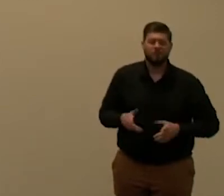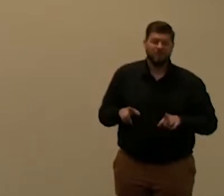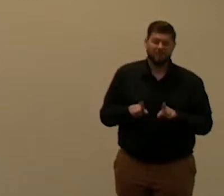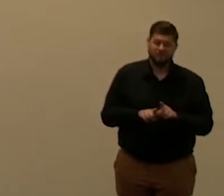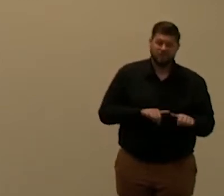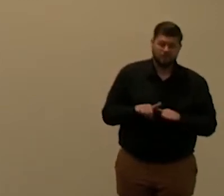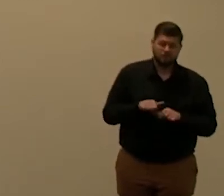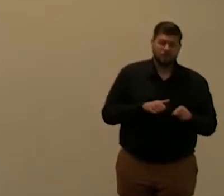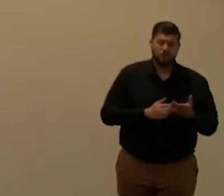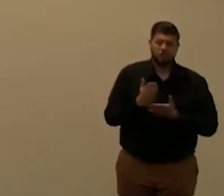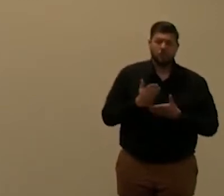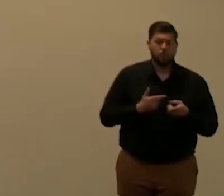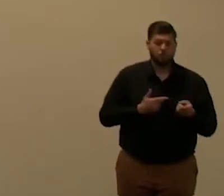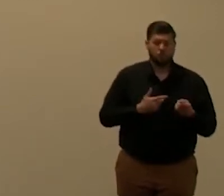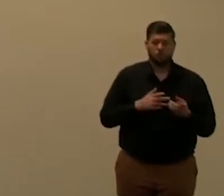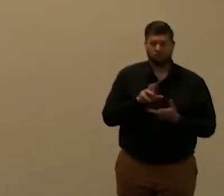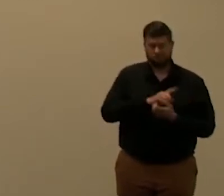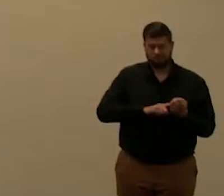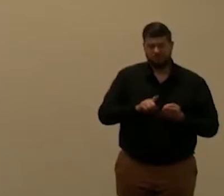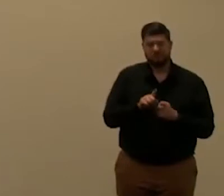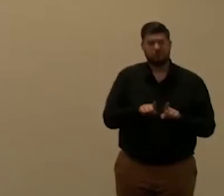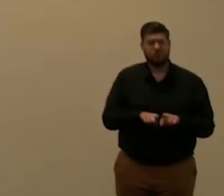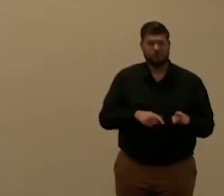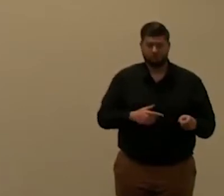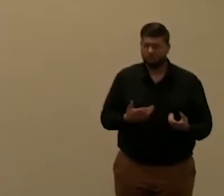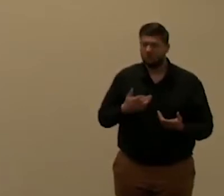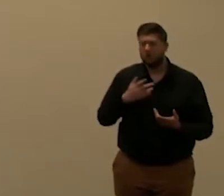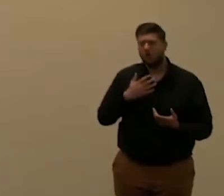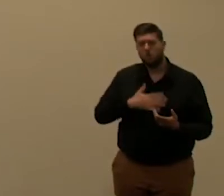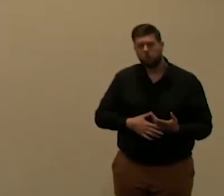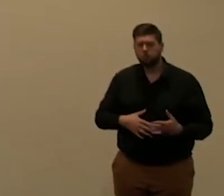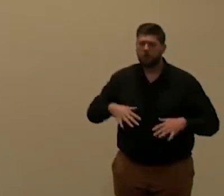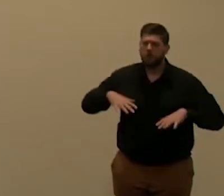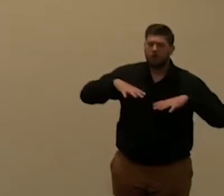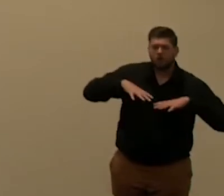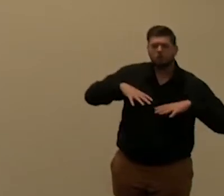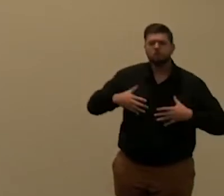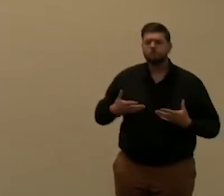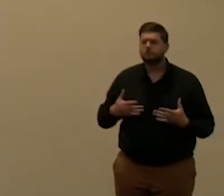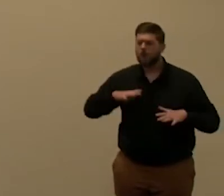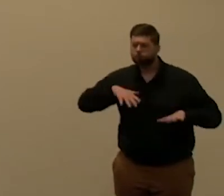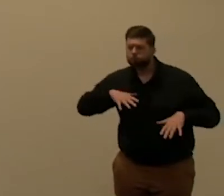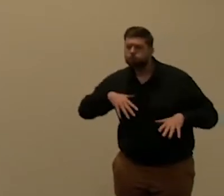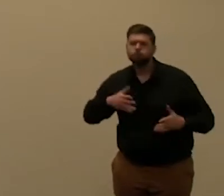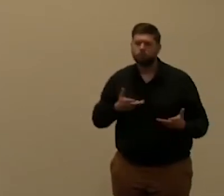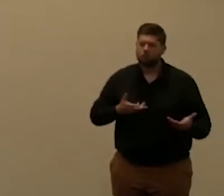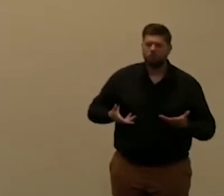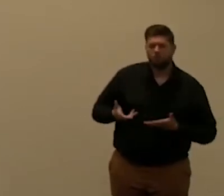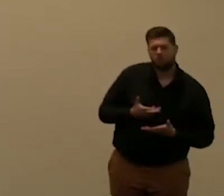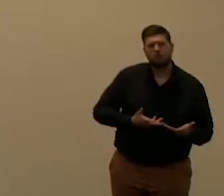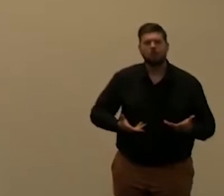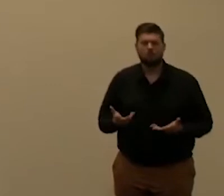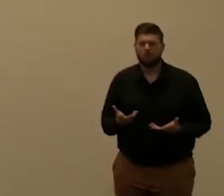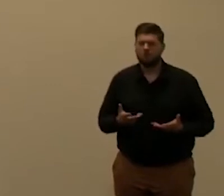the tension, we feel more grounded, we just get that off our chest, these things, so, and